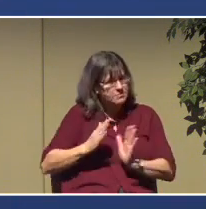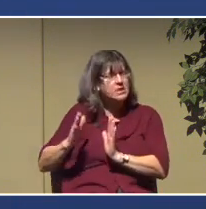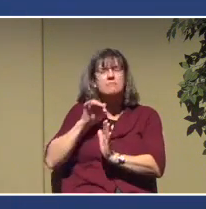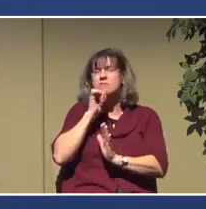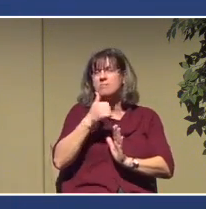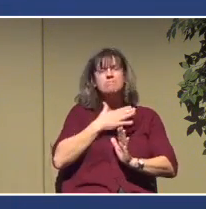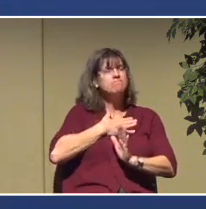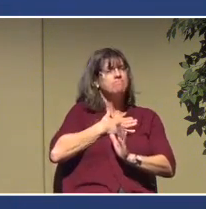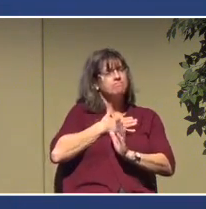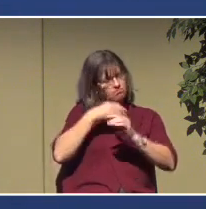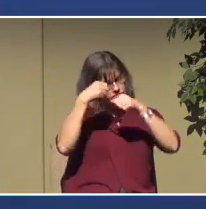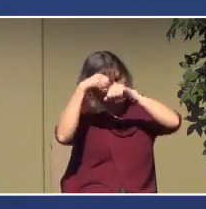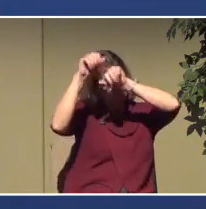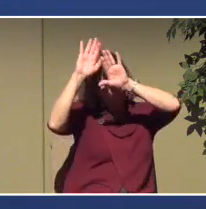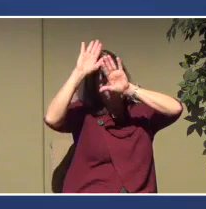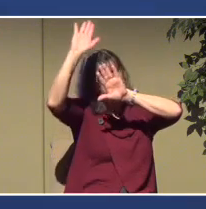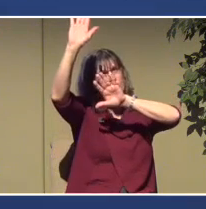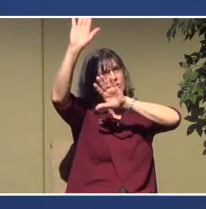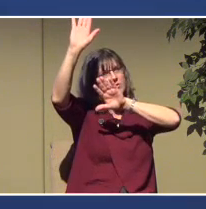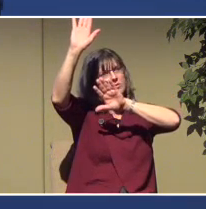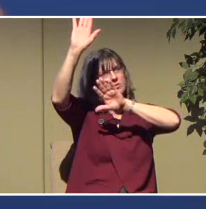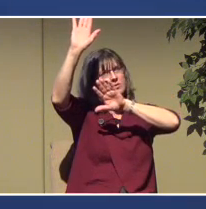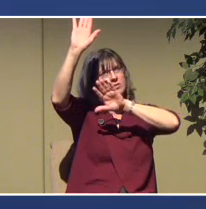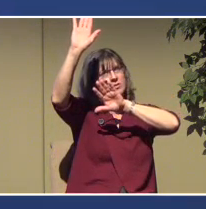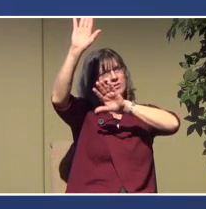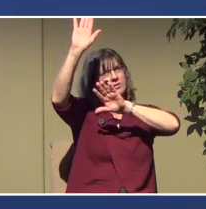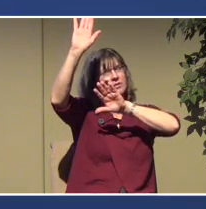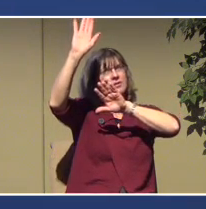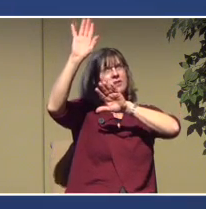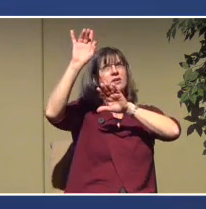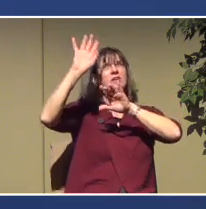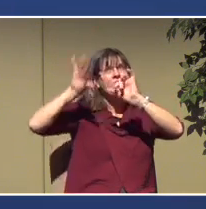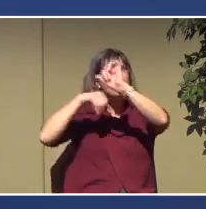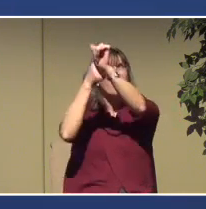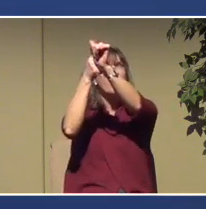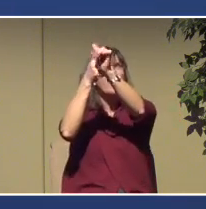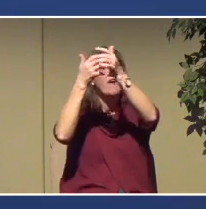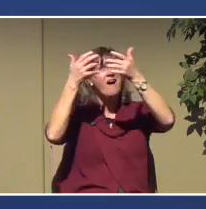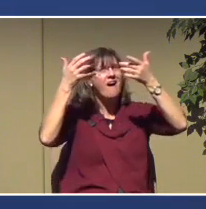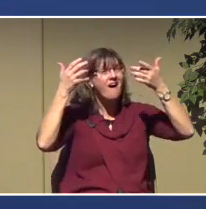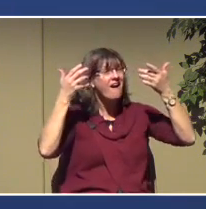And because of that, we can celebrate. We can rejoice.